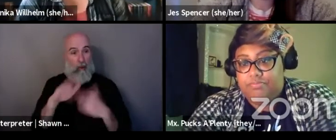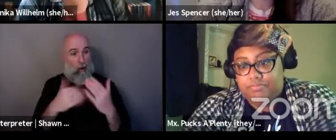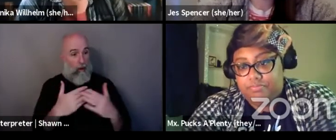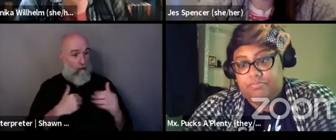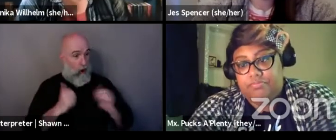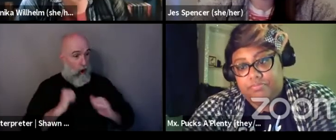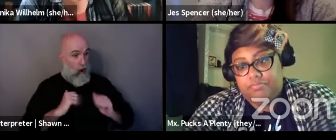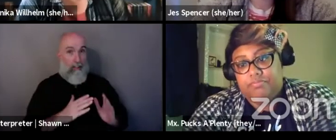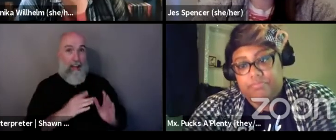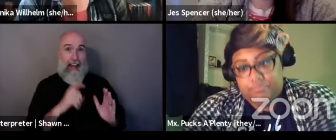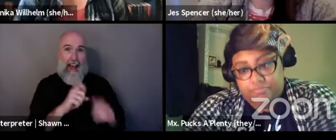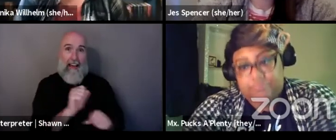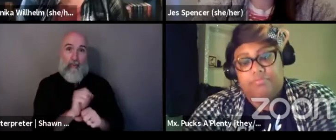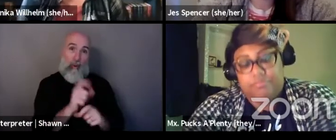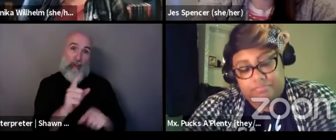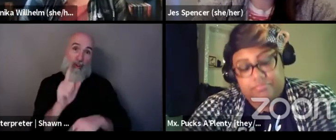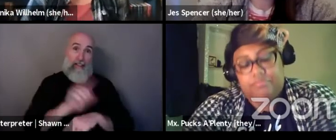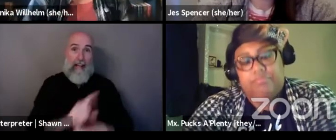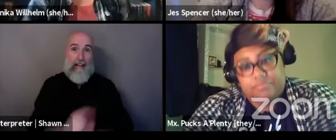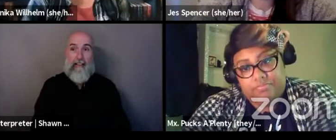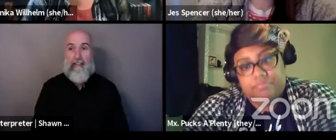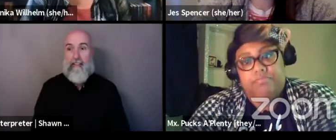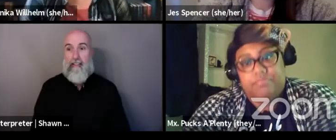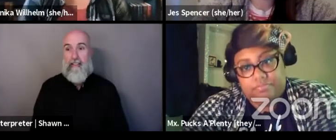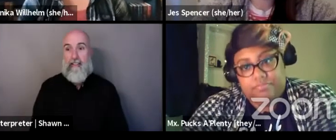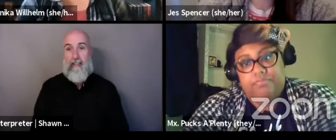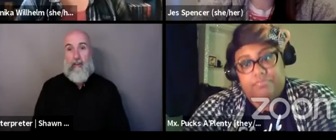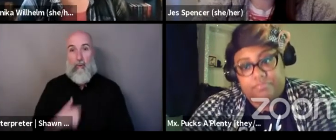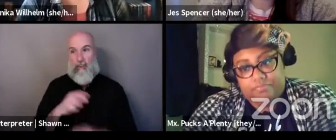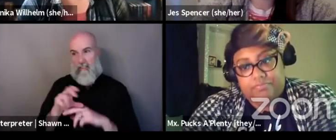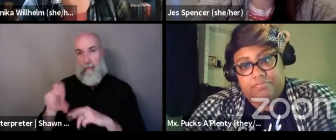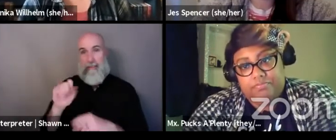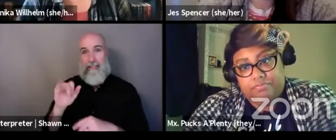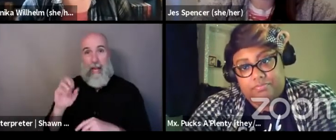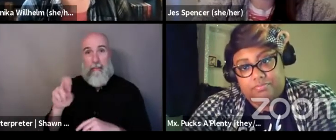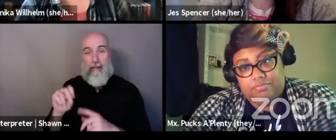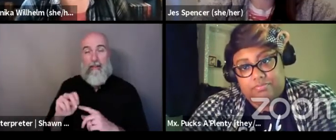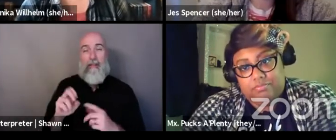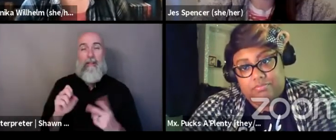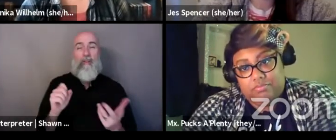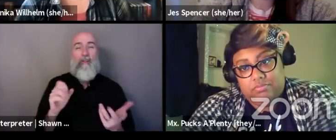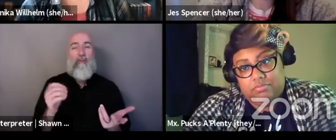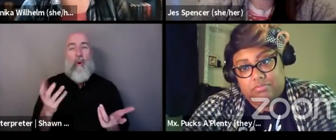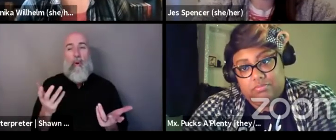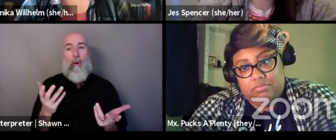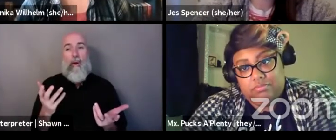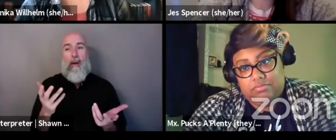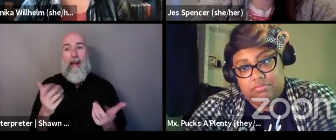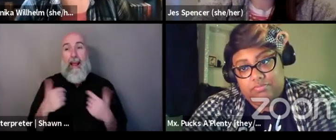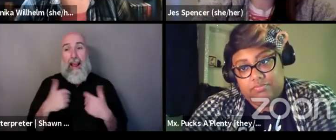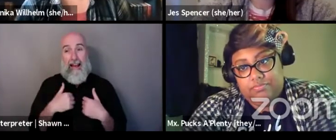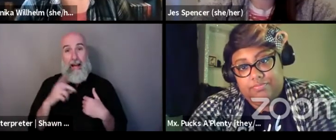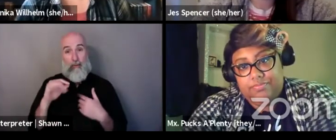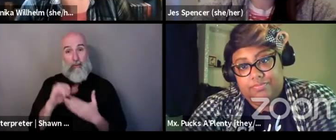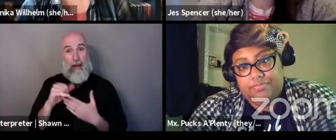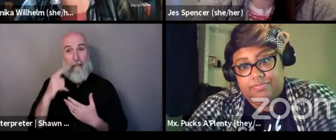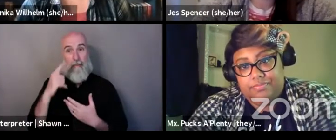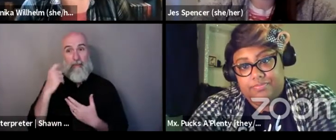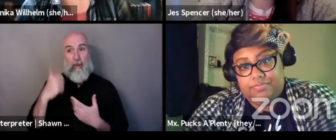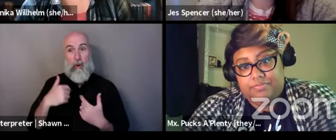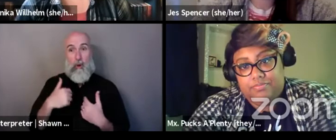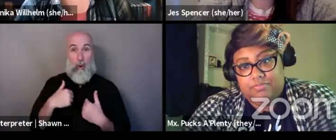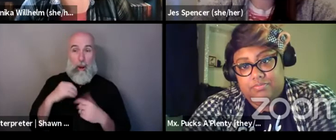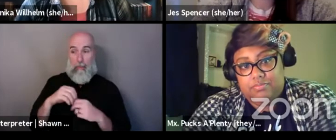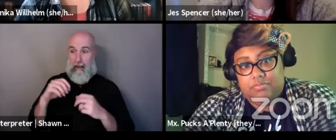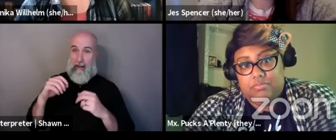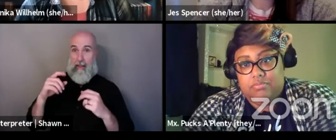have to also work during the day, because we pay them a stipend, right? So just like, but some, and I do that because, like, when I'm in a